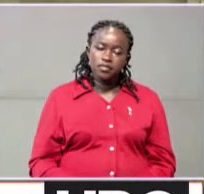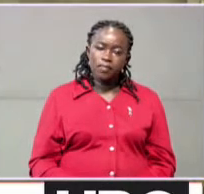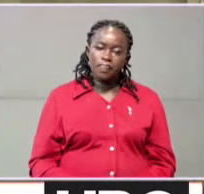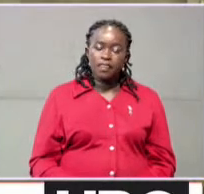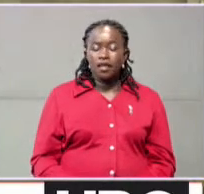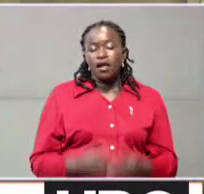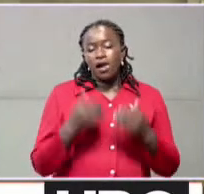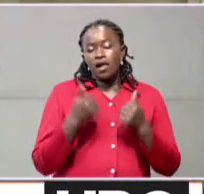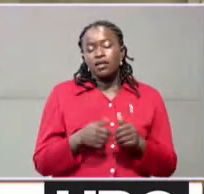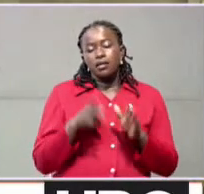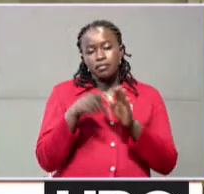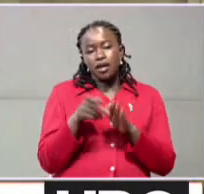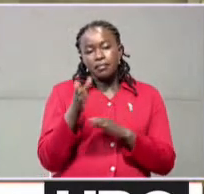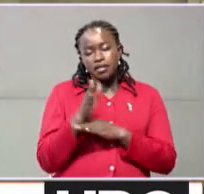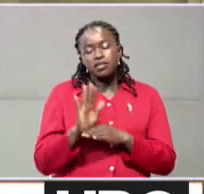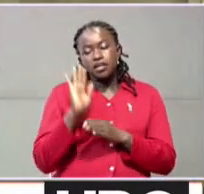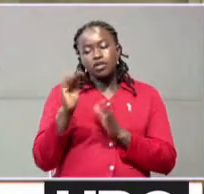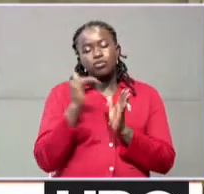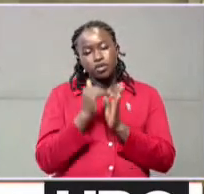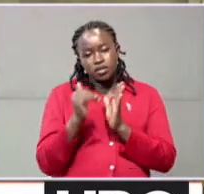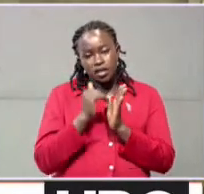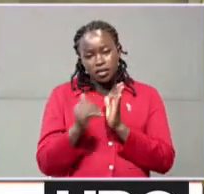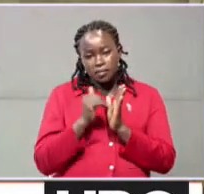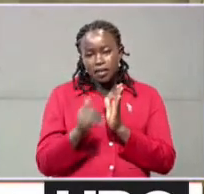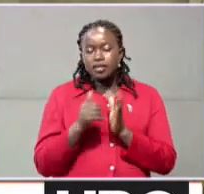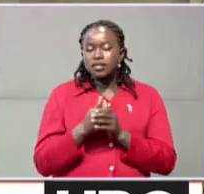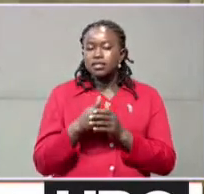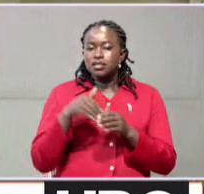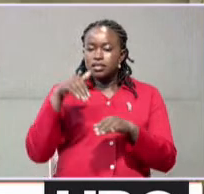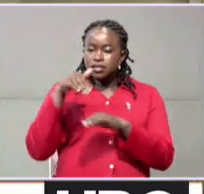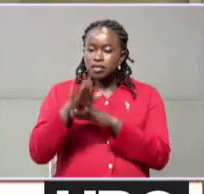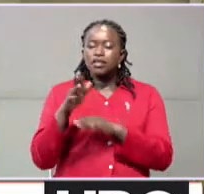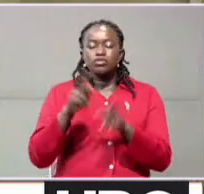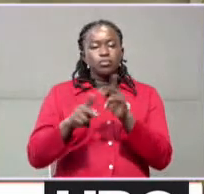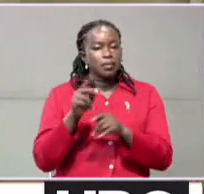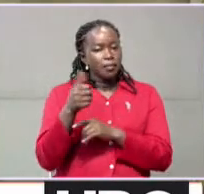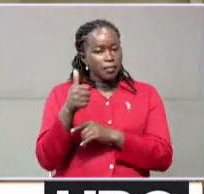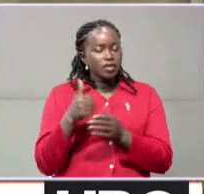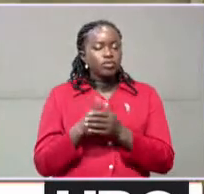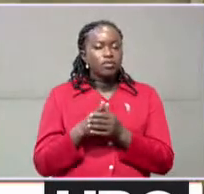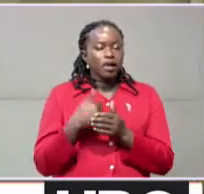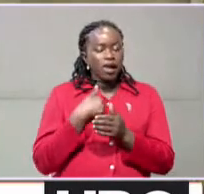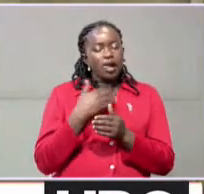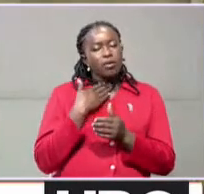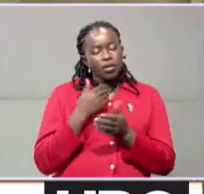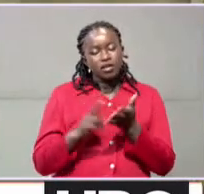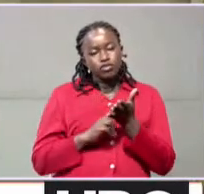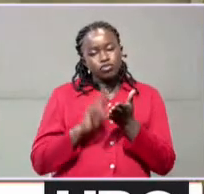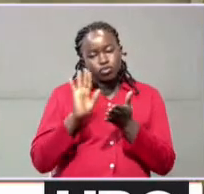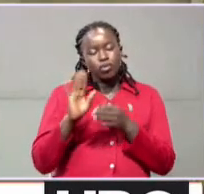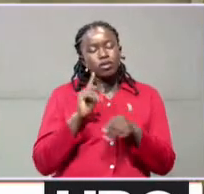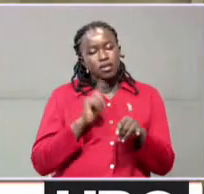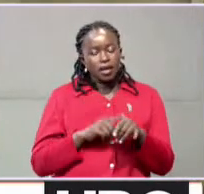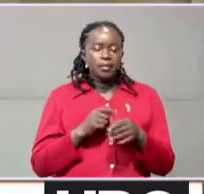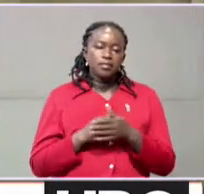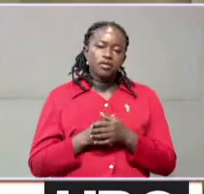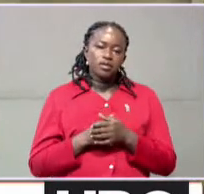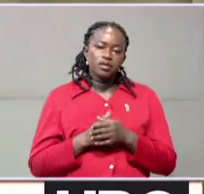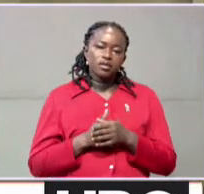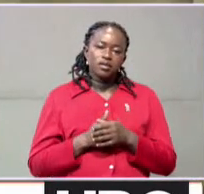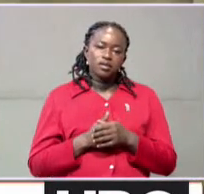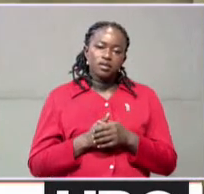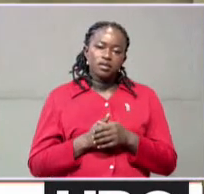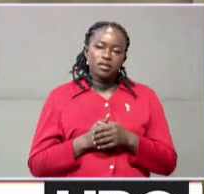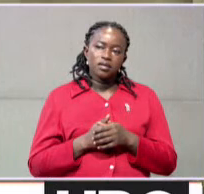prime minister your statement is not yet uploaded i wanted to use your time and i really can't